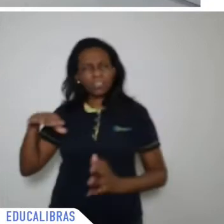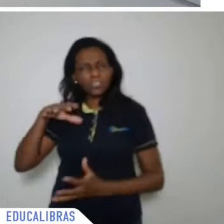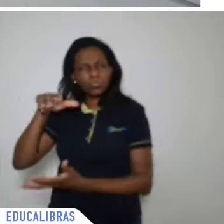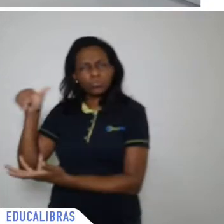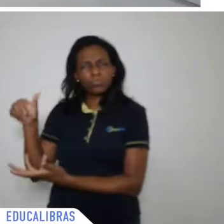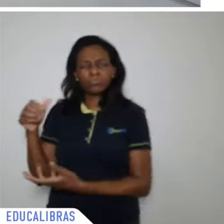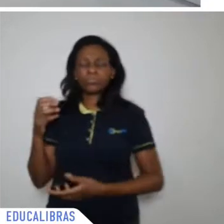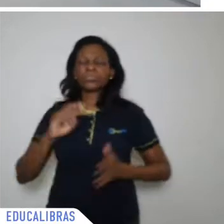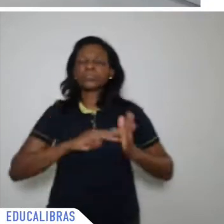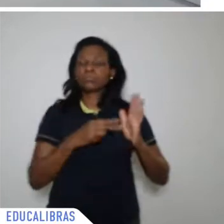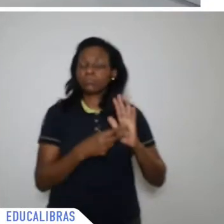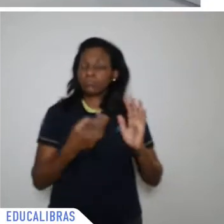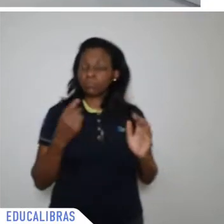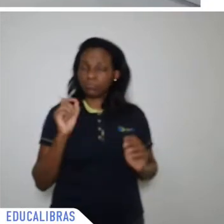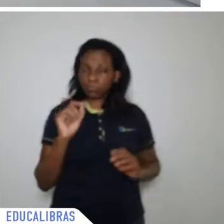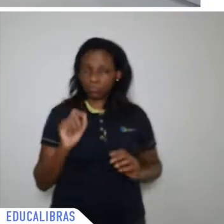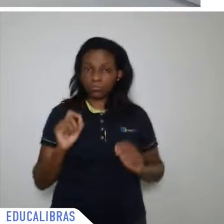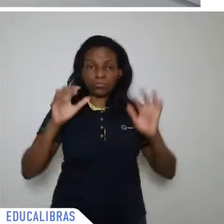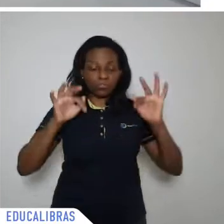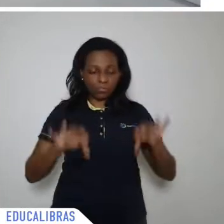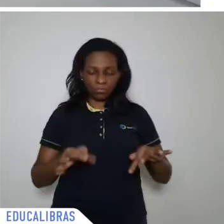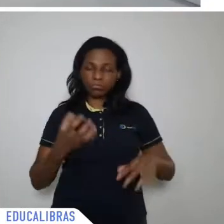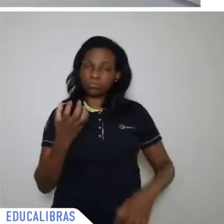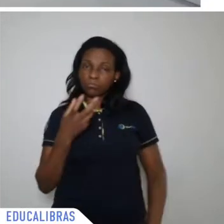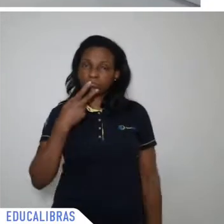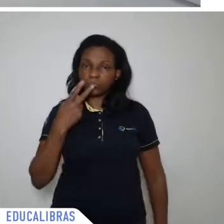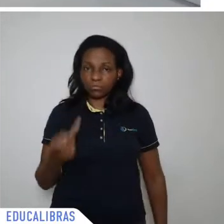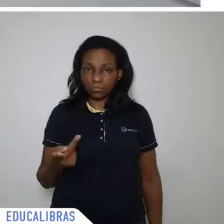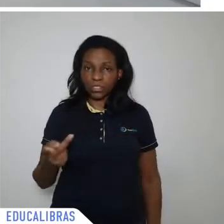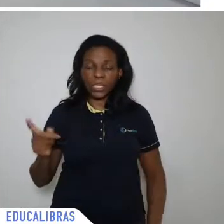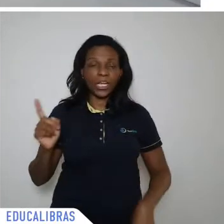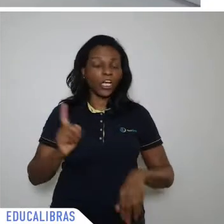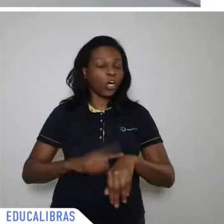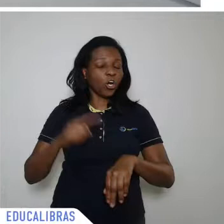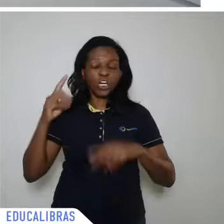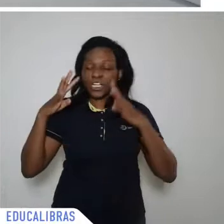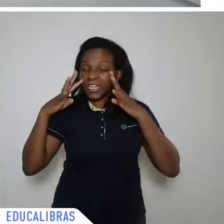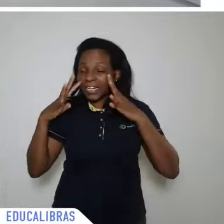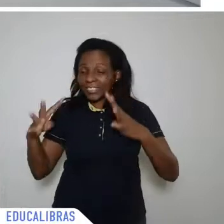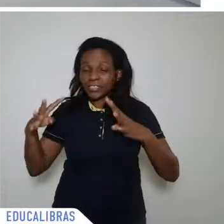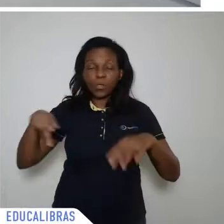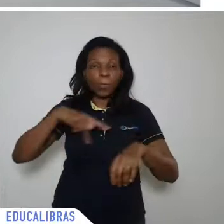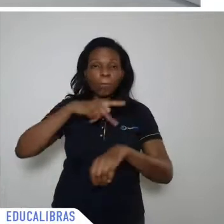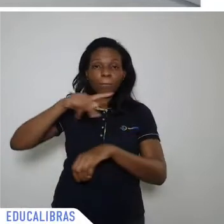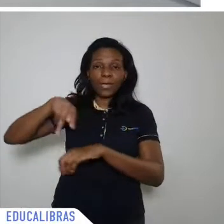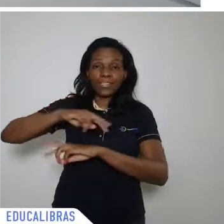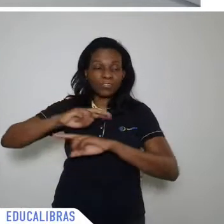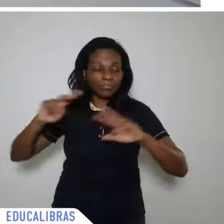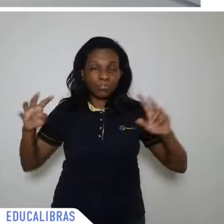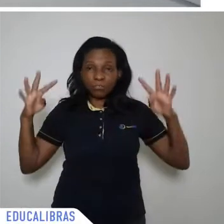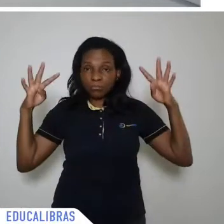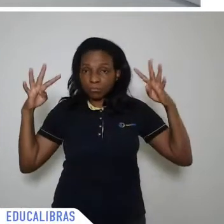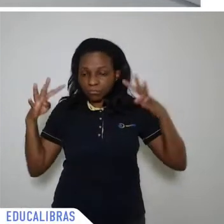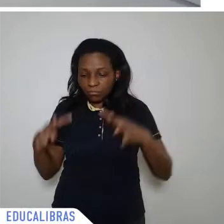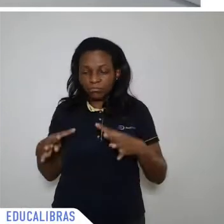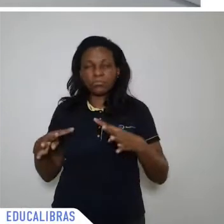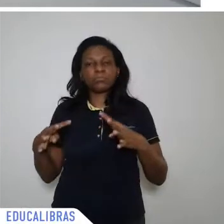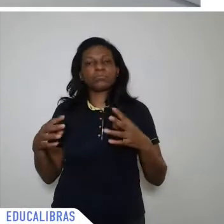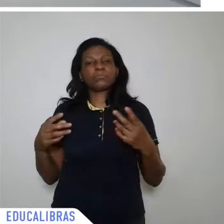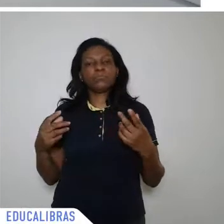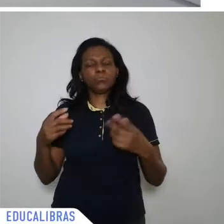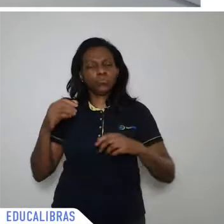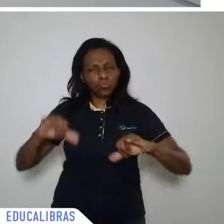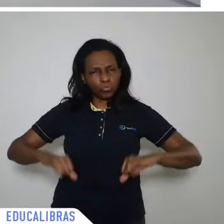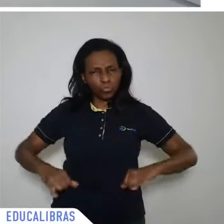conflict in the world. So what do I mean by this? The international attention is directed